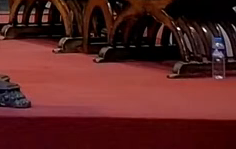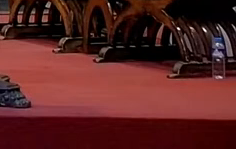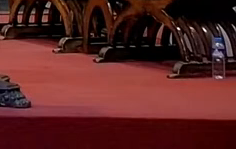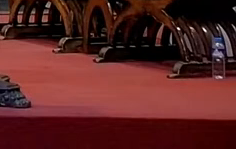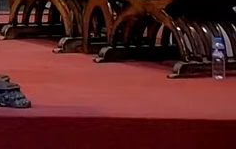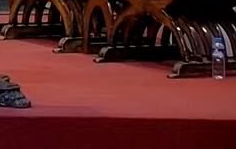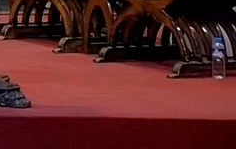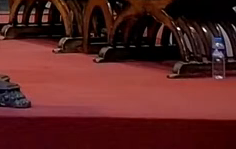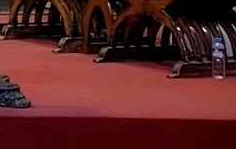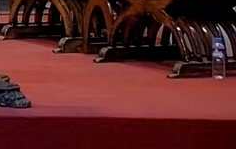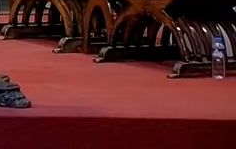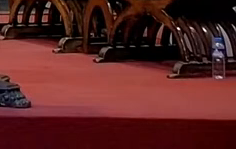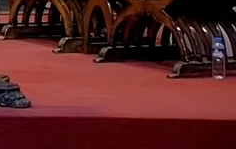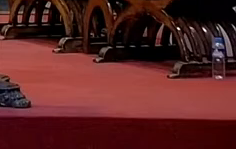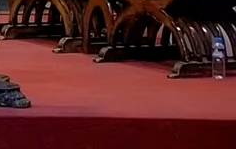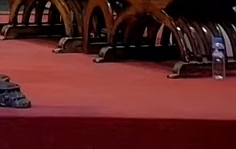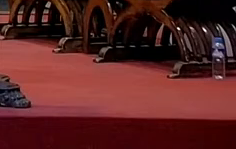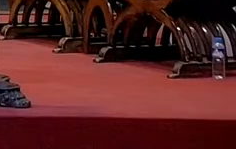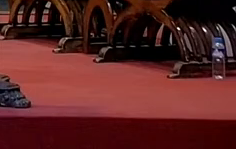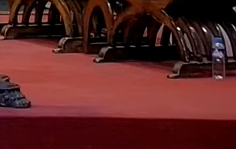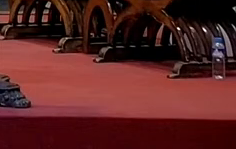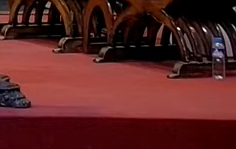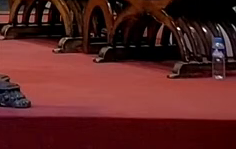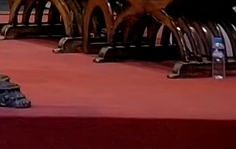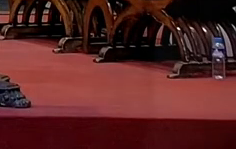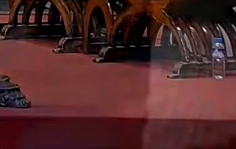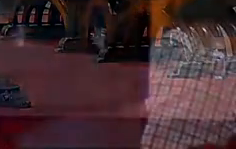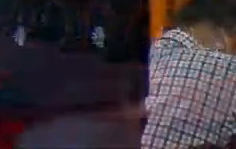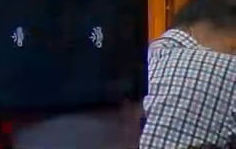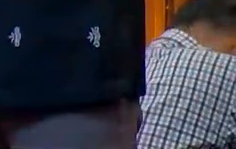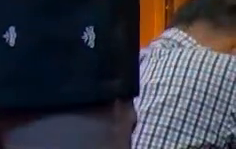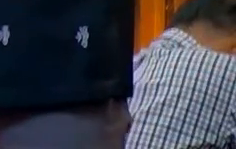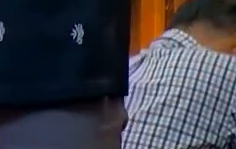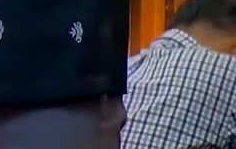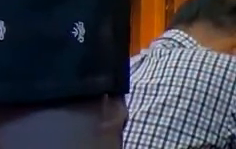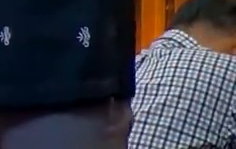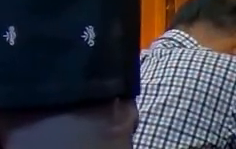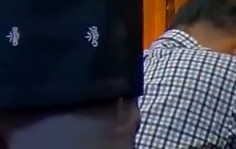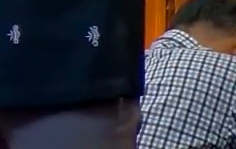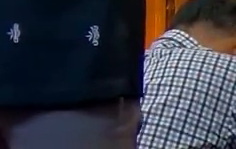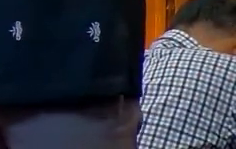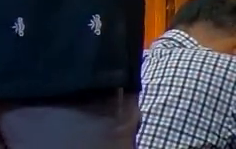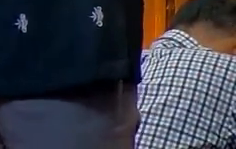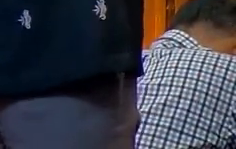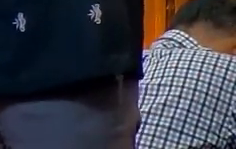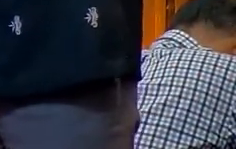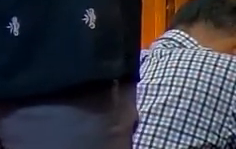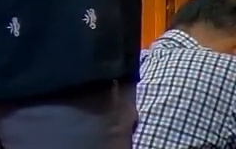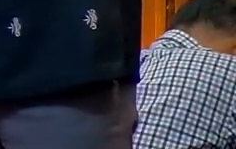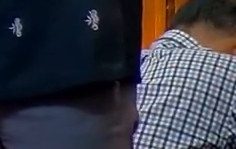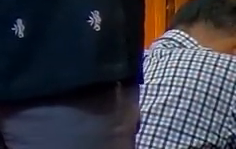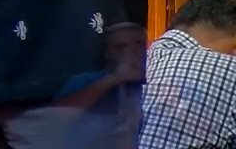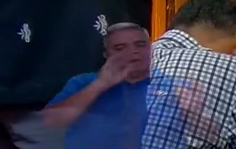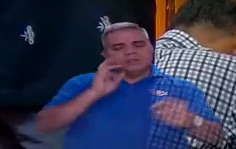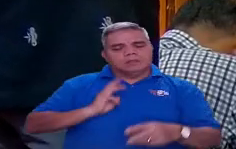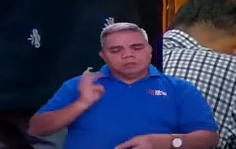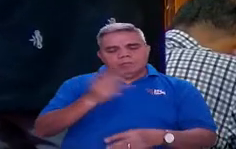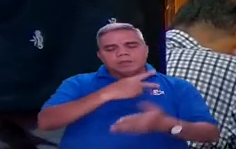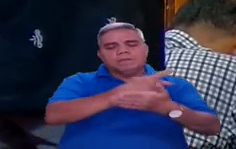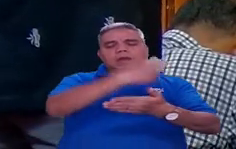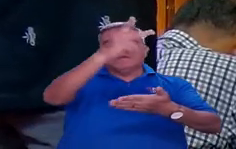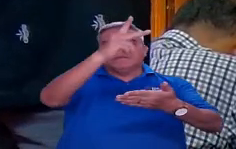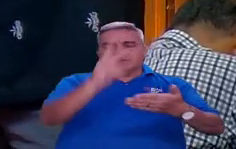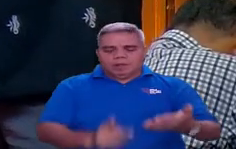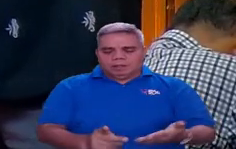the gospel of the Lord Jesus Christ. Oh God, how grateful we are that you have chosen us to become a